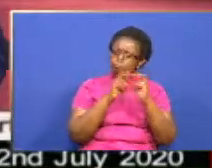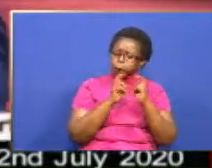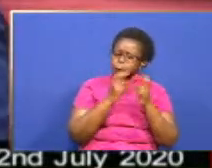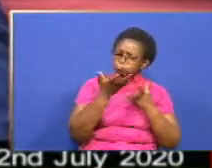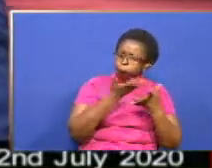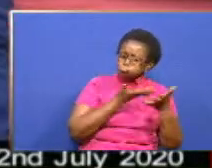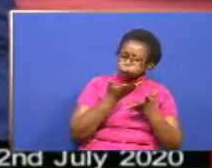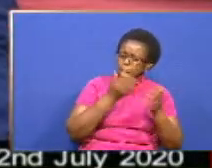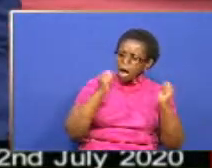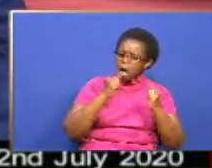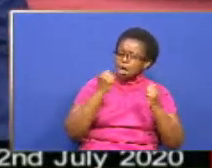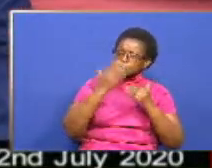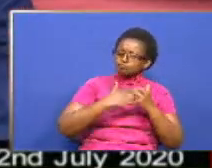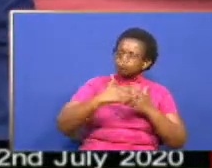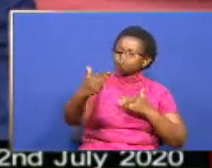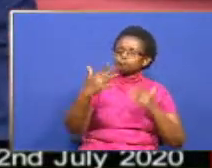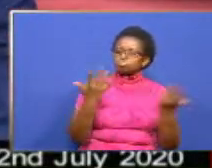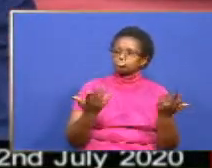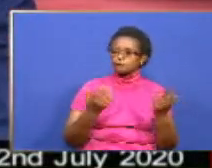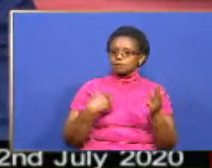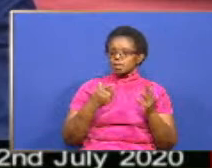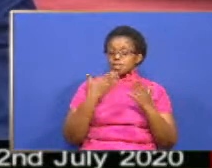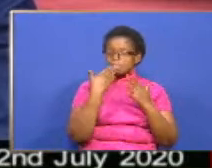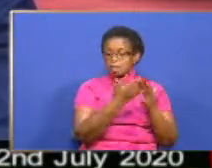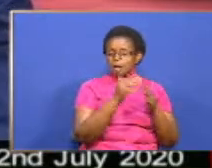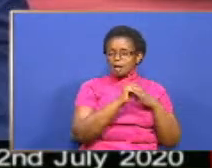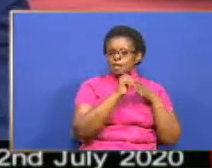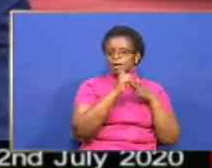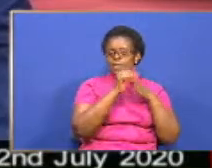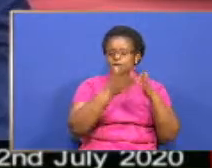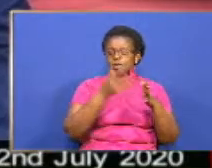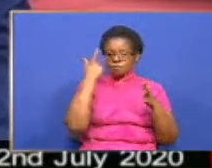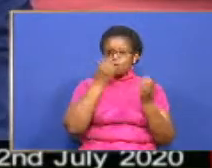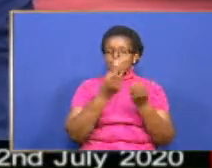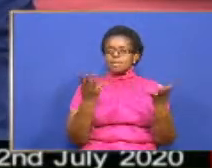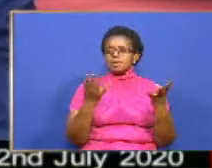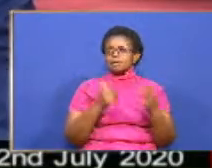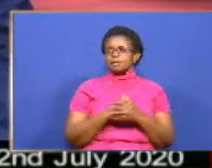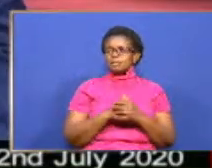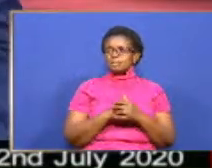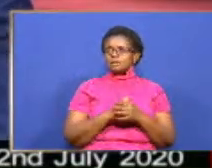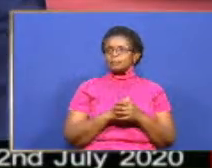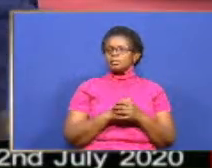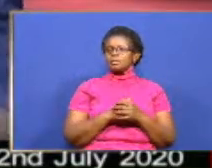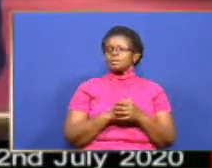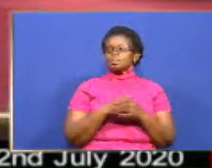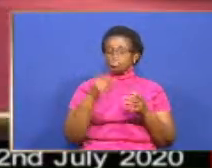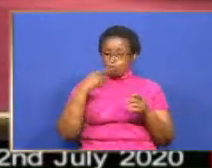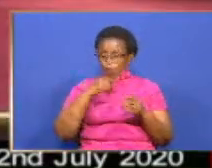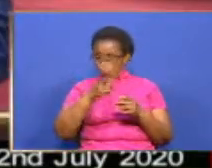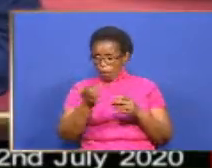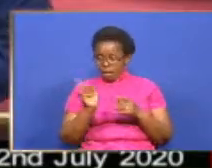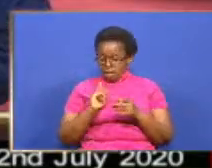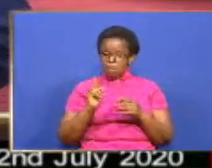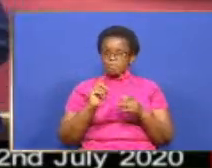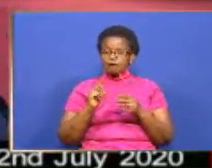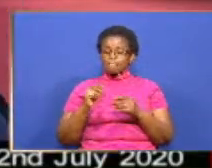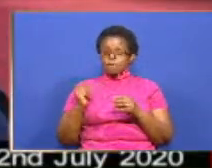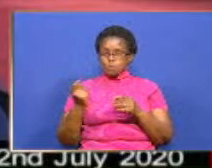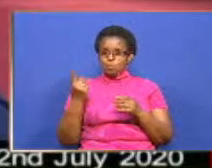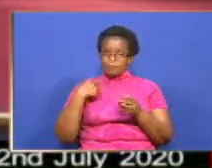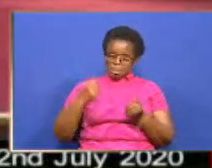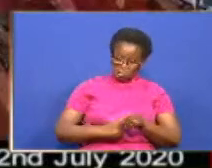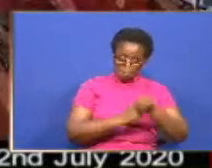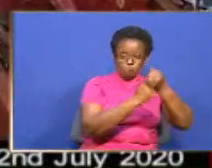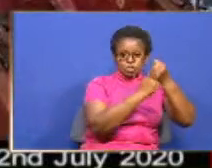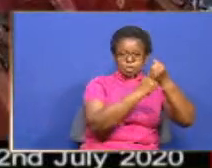way forward. I want to thank the Leader of Majority, and that is in concurrence with the minority side. I support the withdrawal.